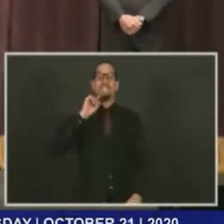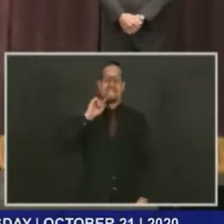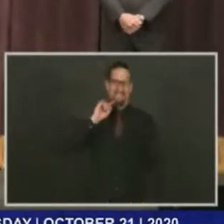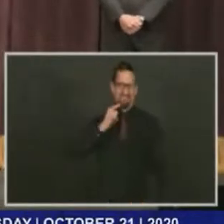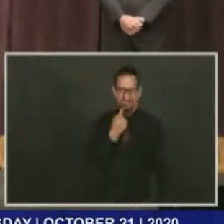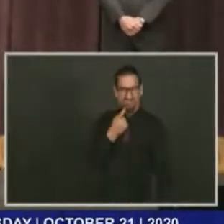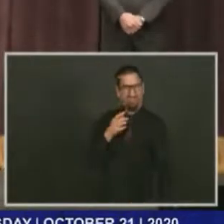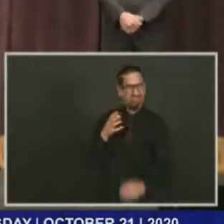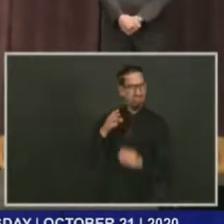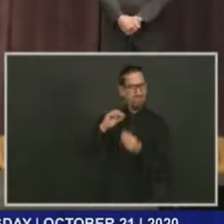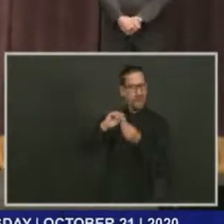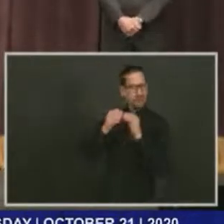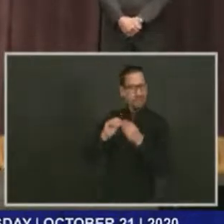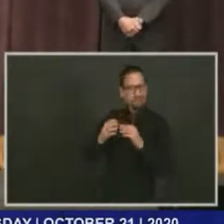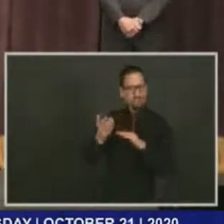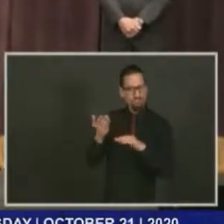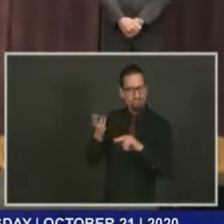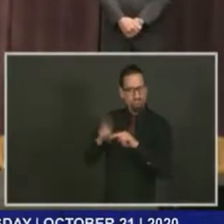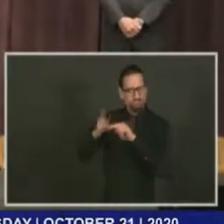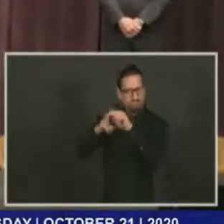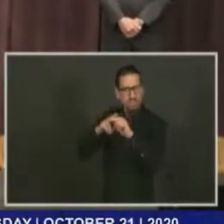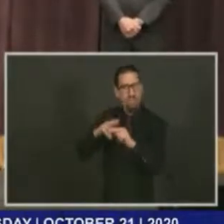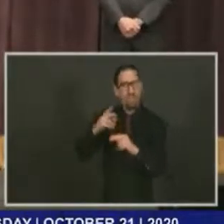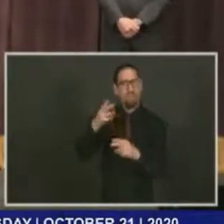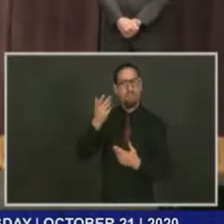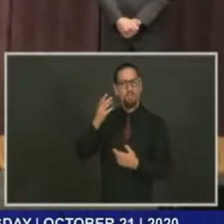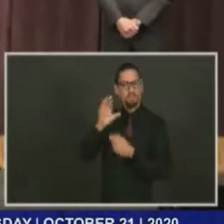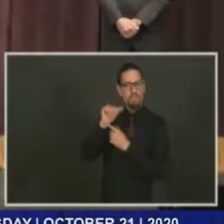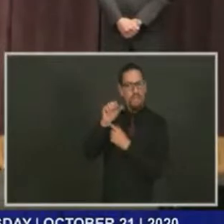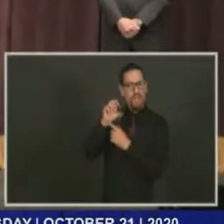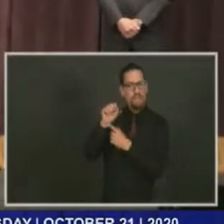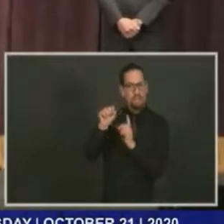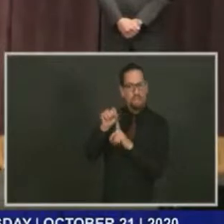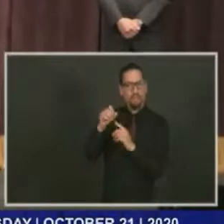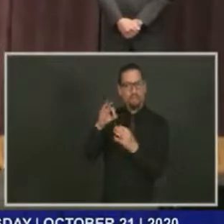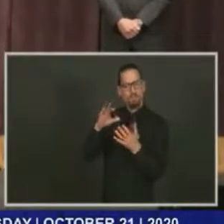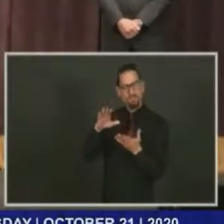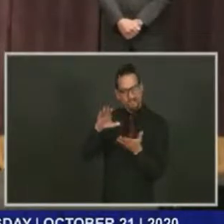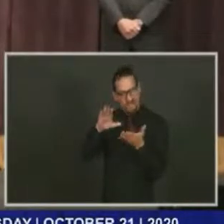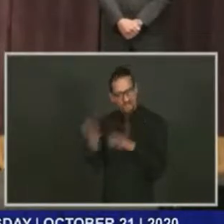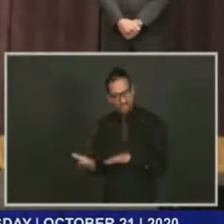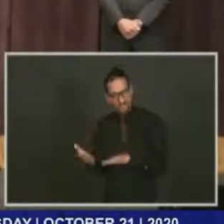so hospitalizations and deaths, the demographics of those folks?